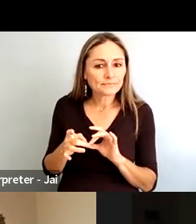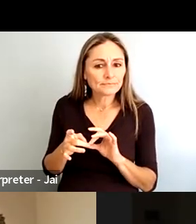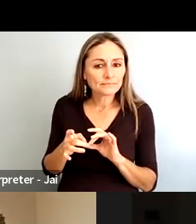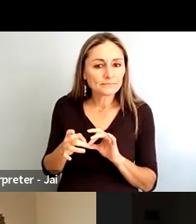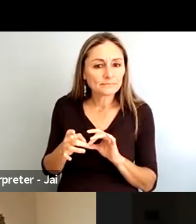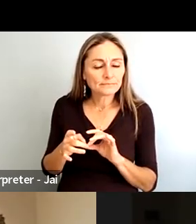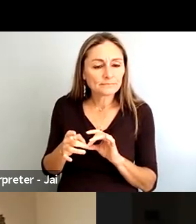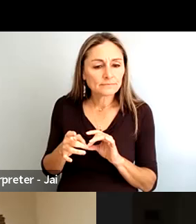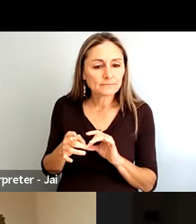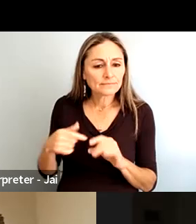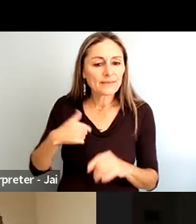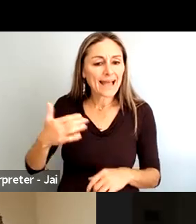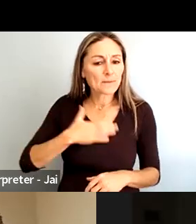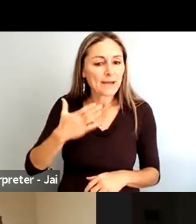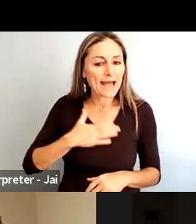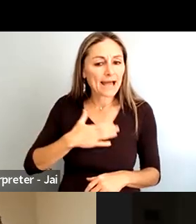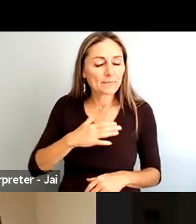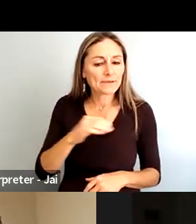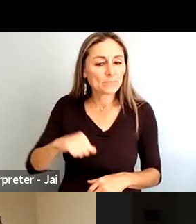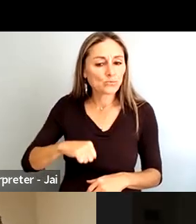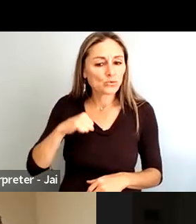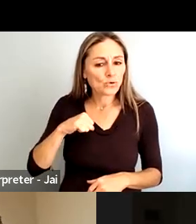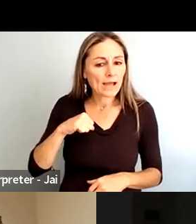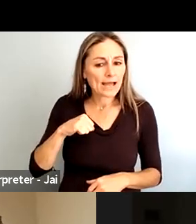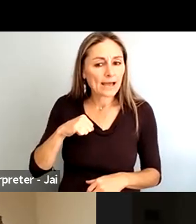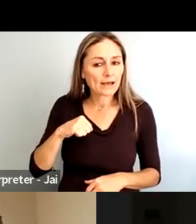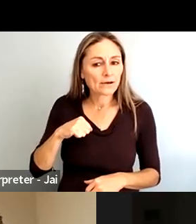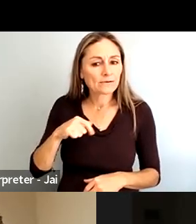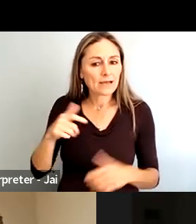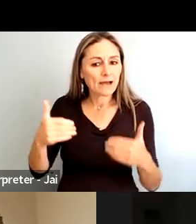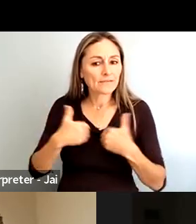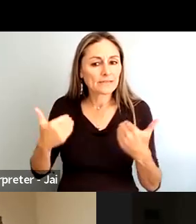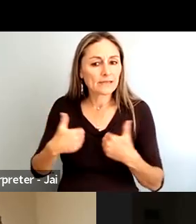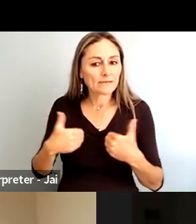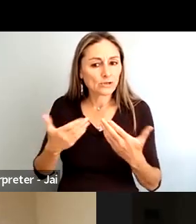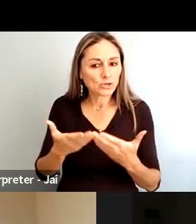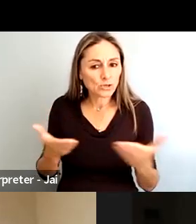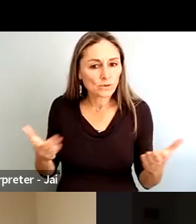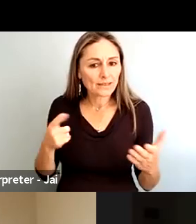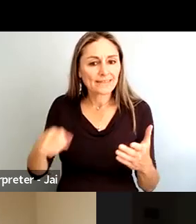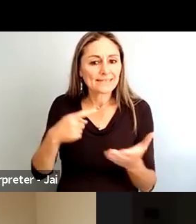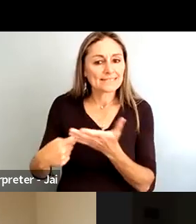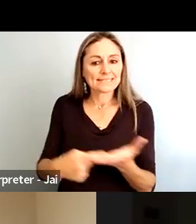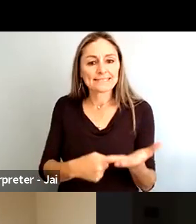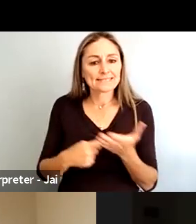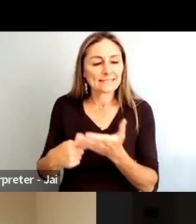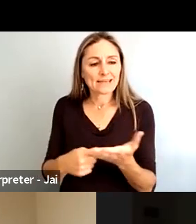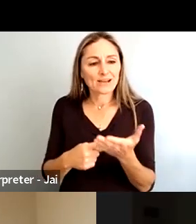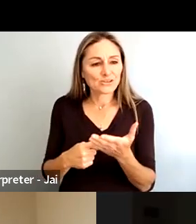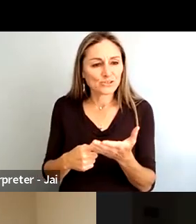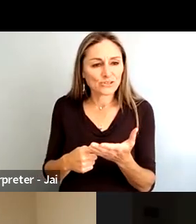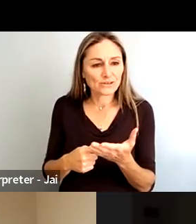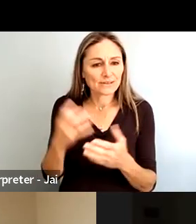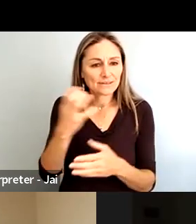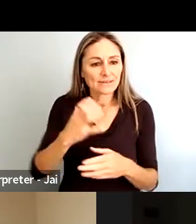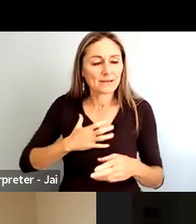happy and proud I am of the youth and the discussion that you've been having. And so my name